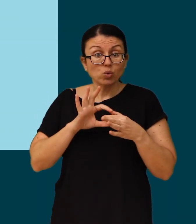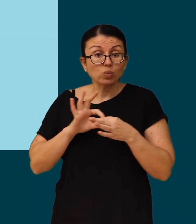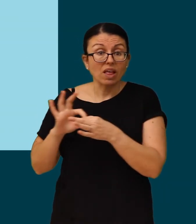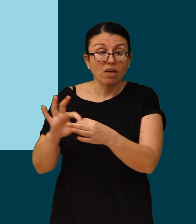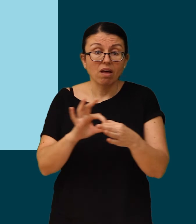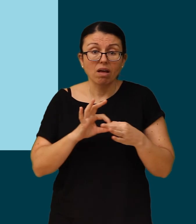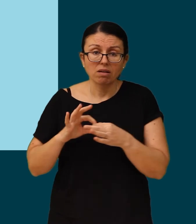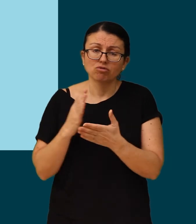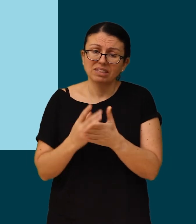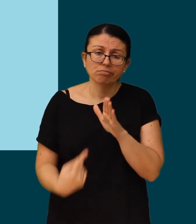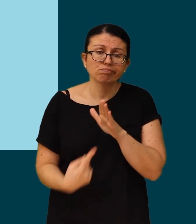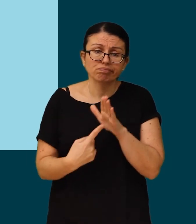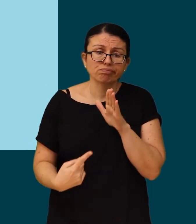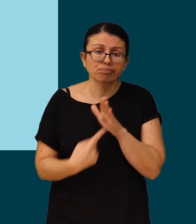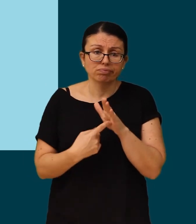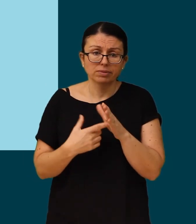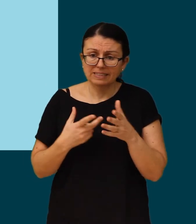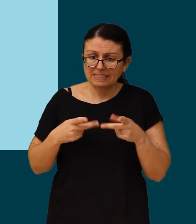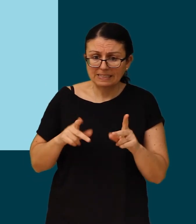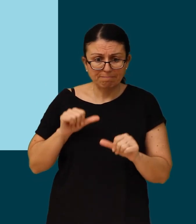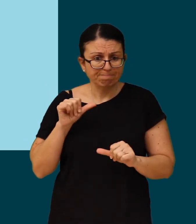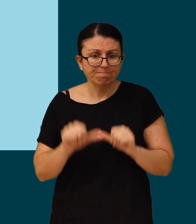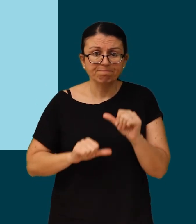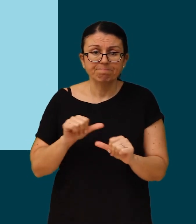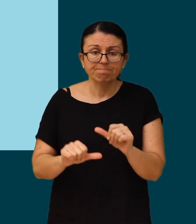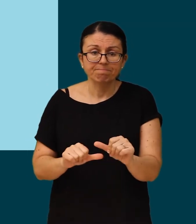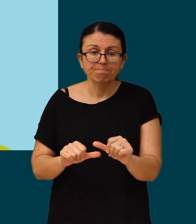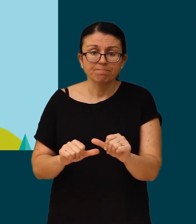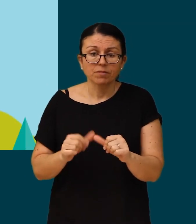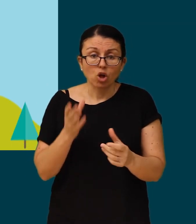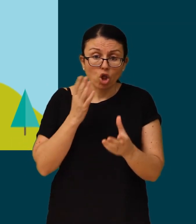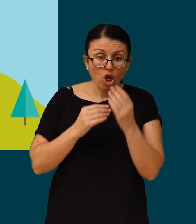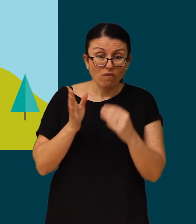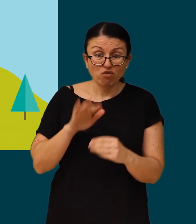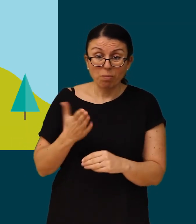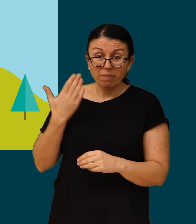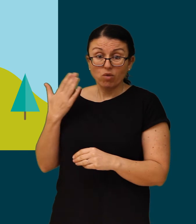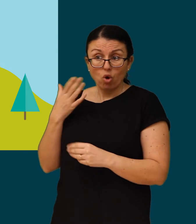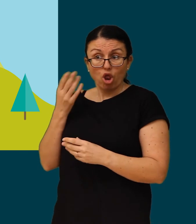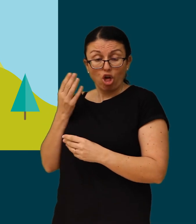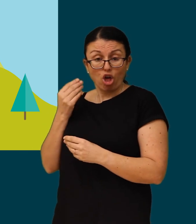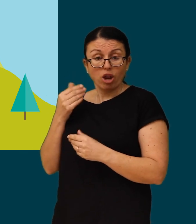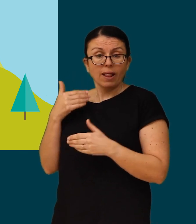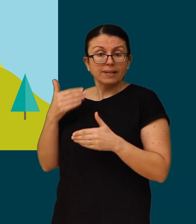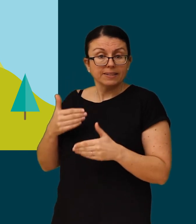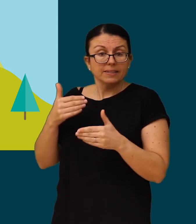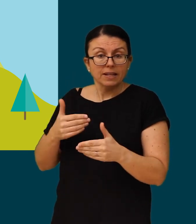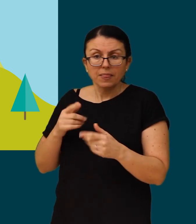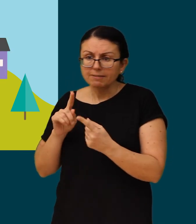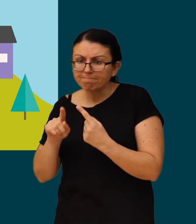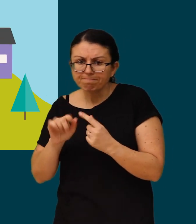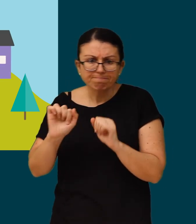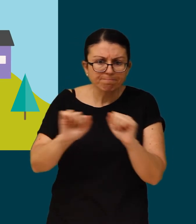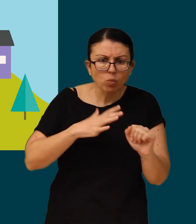How we work together is the key to making the planning system work for everybody, by learning from the past, responding to